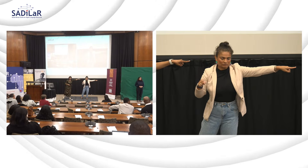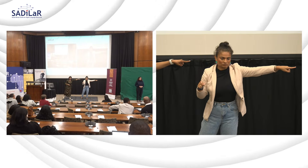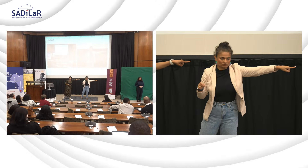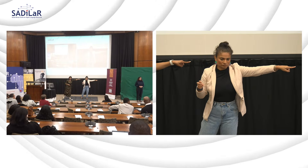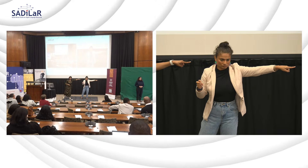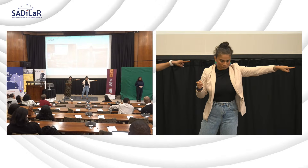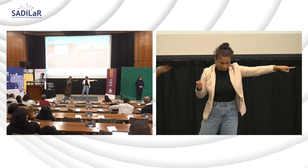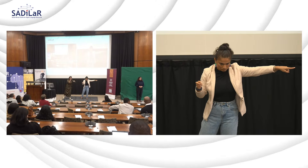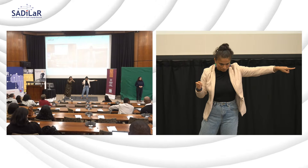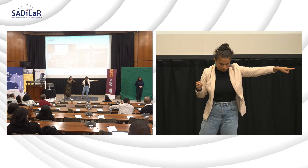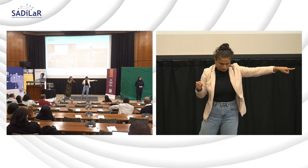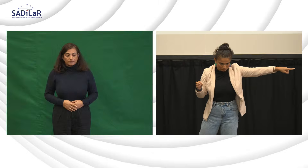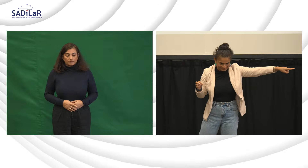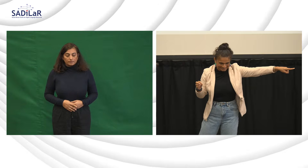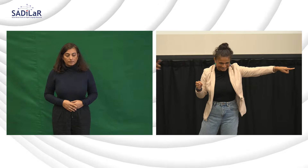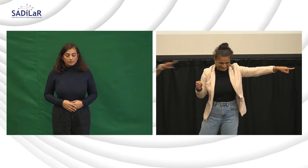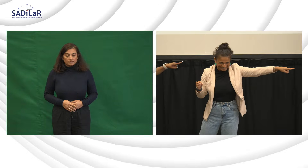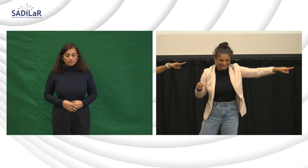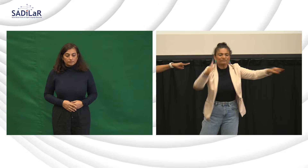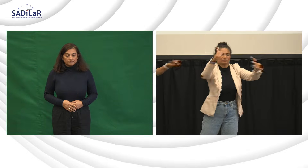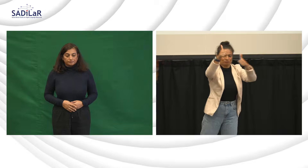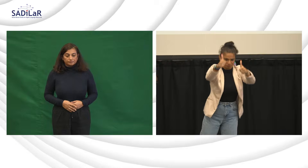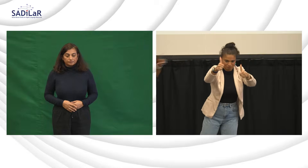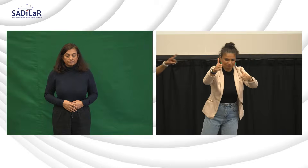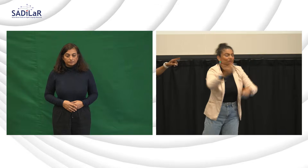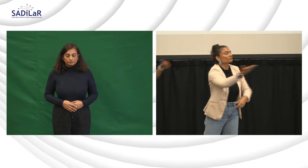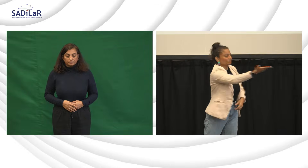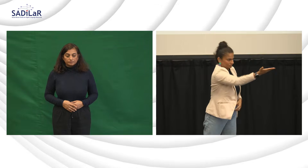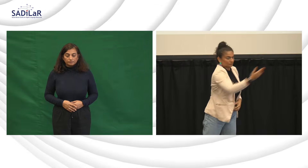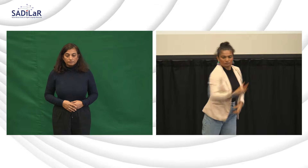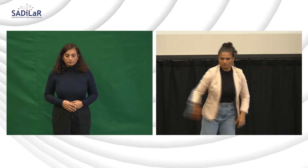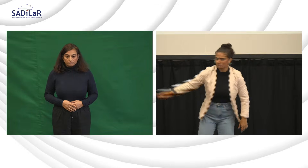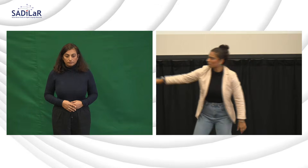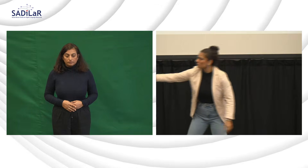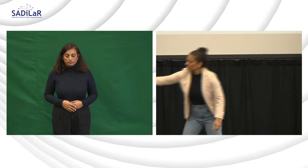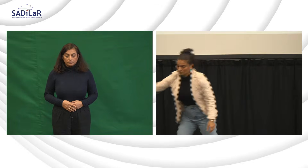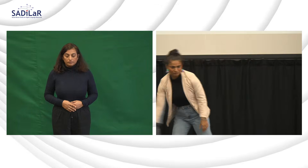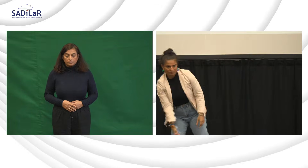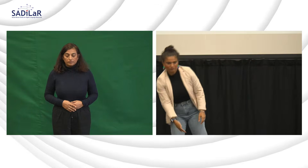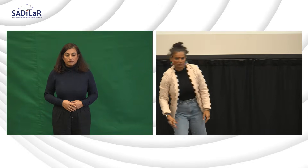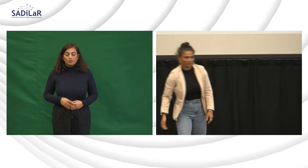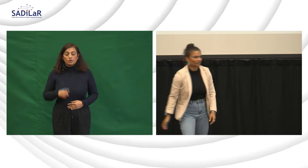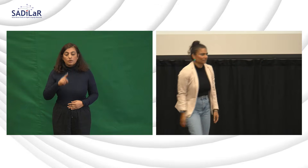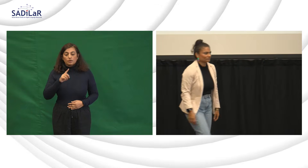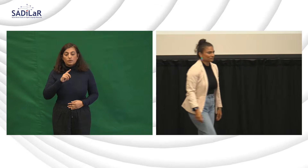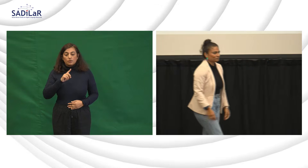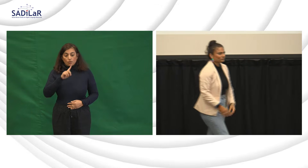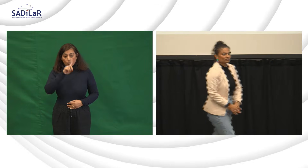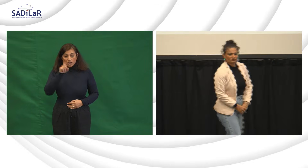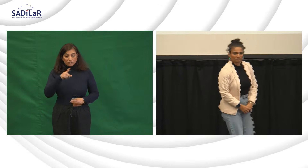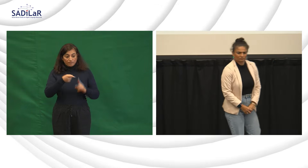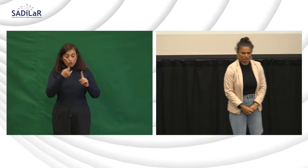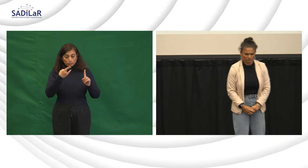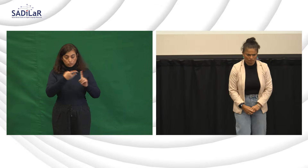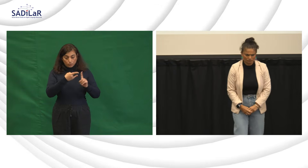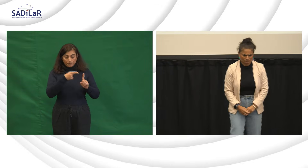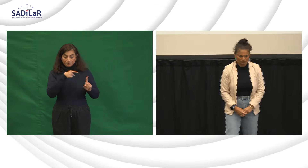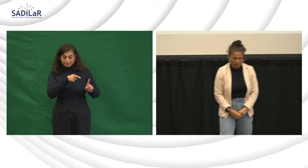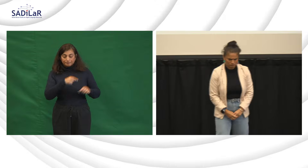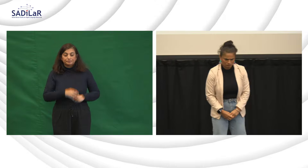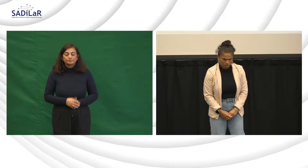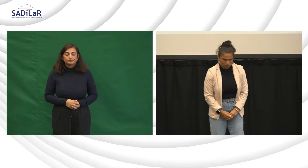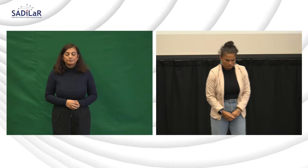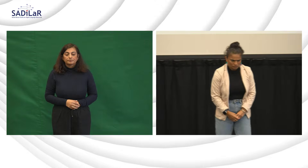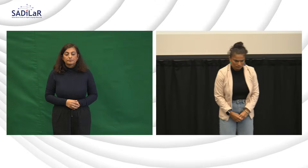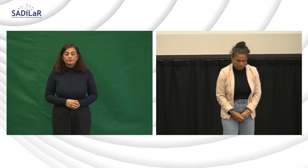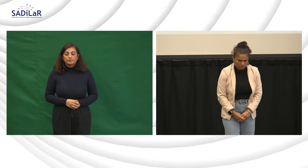Can we get the video of? Yes, perfect. Thank you very much. The question is, what would